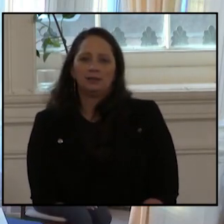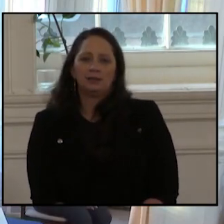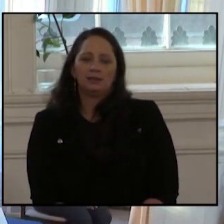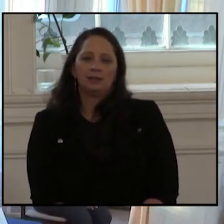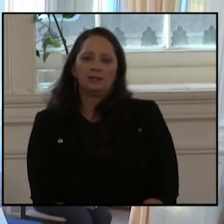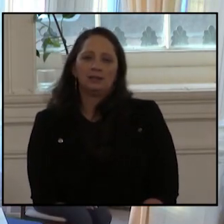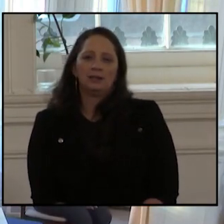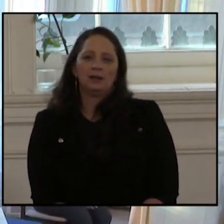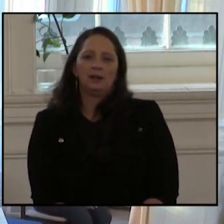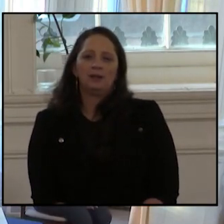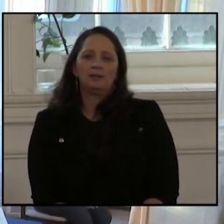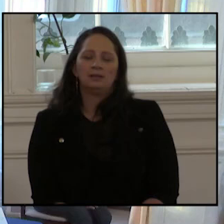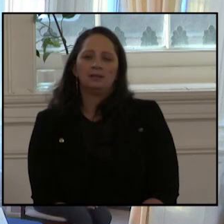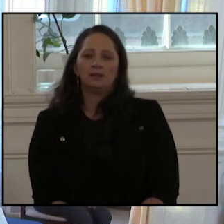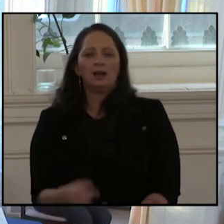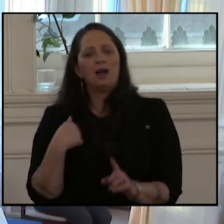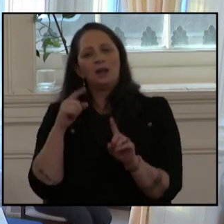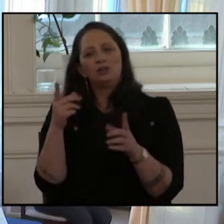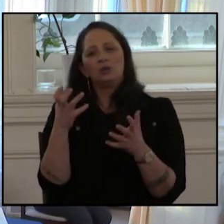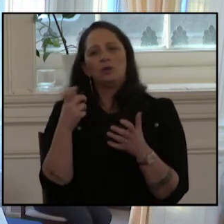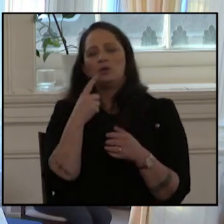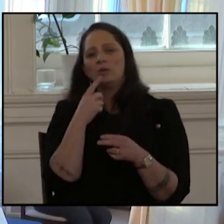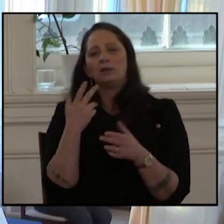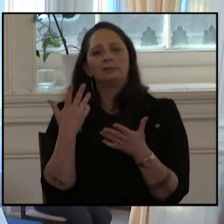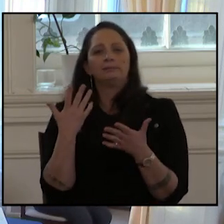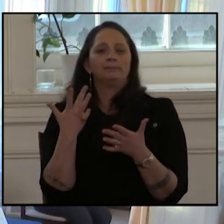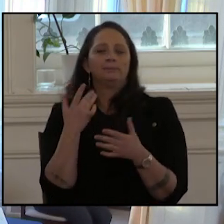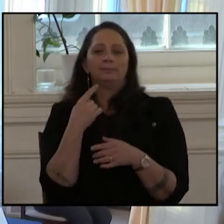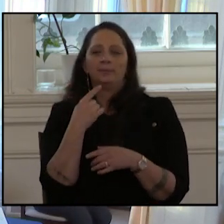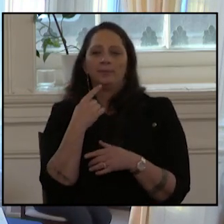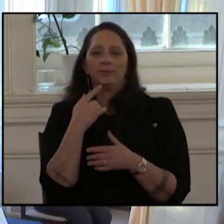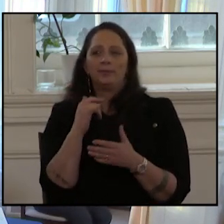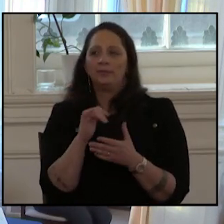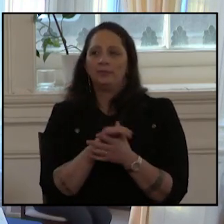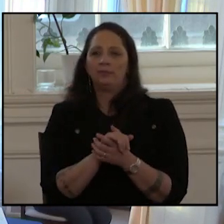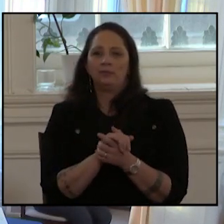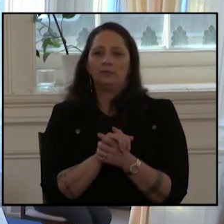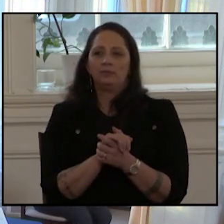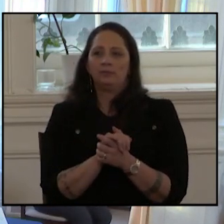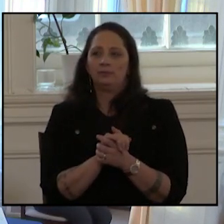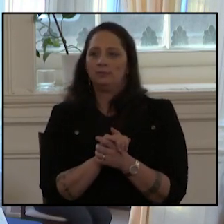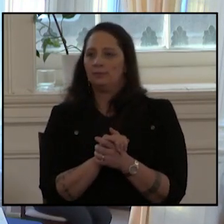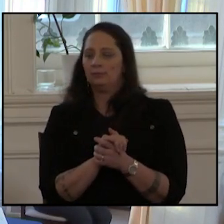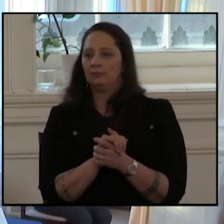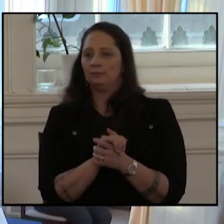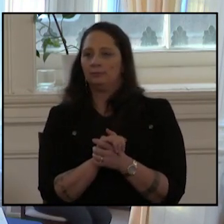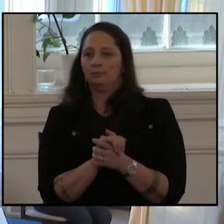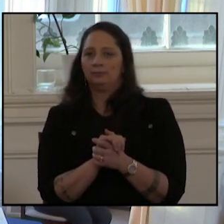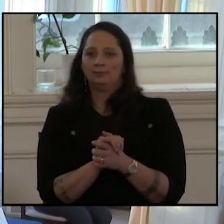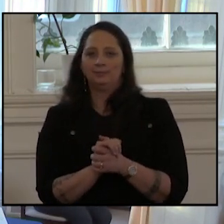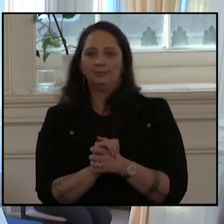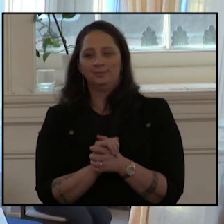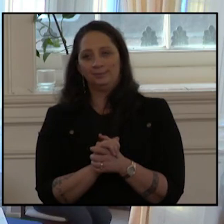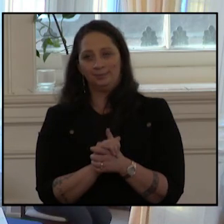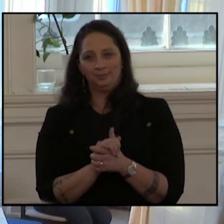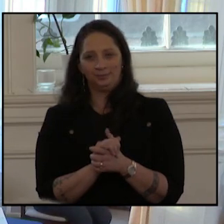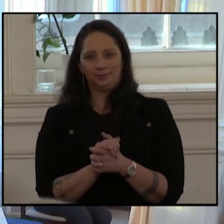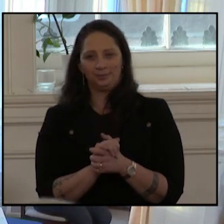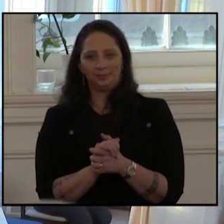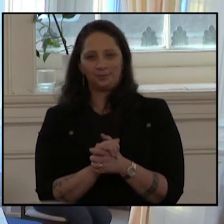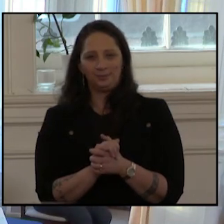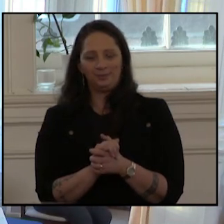sorry, you said your picture. I just wanted to say that. No, let's wait for the mic so that you can be heard on television.